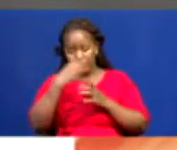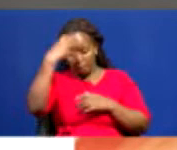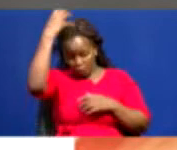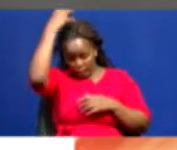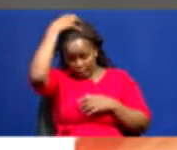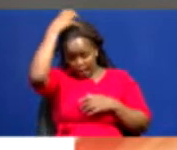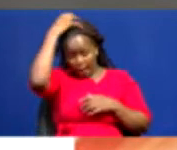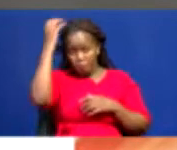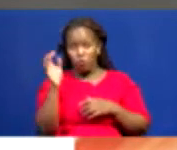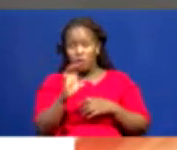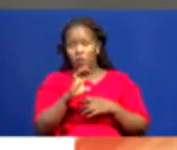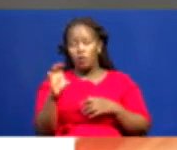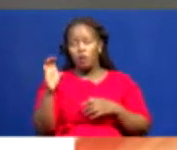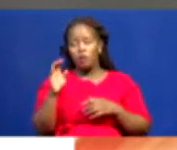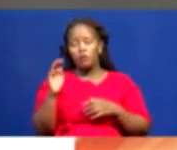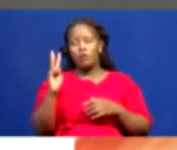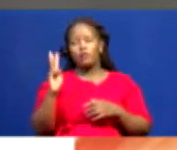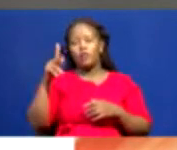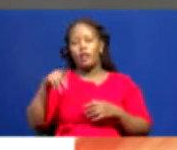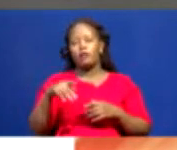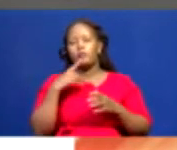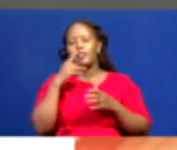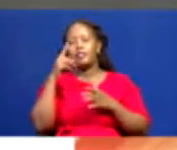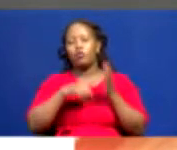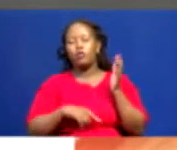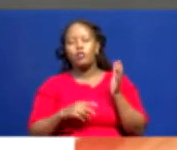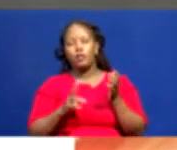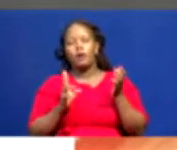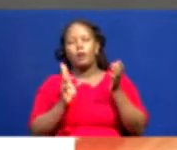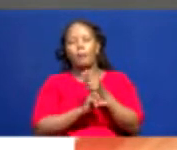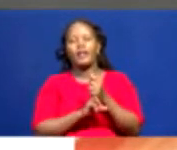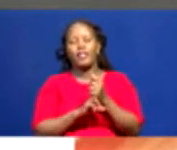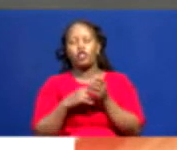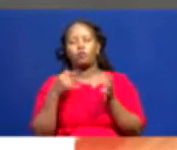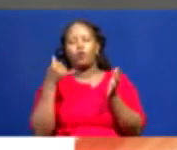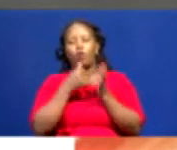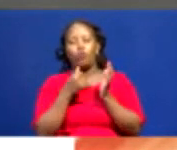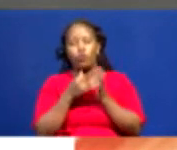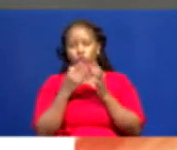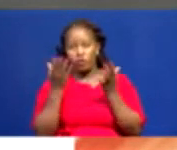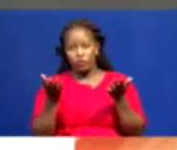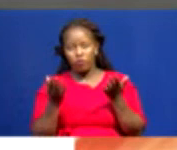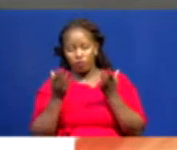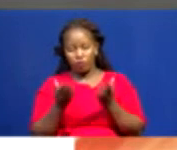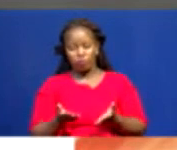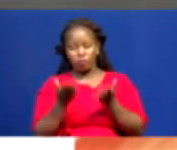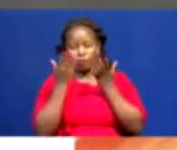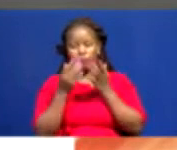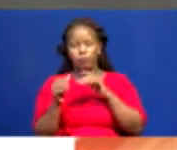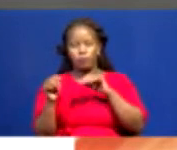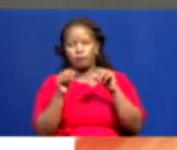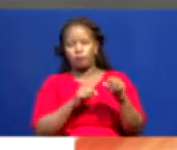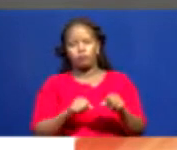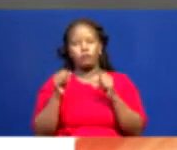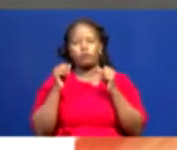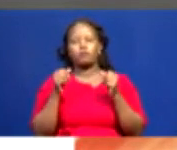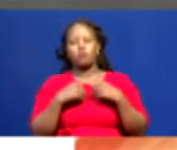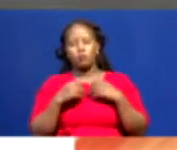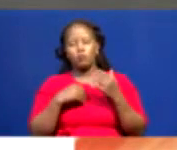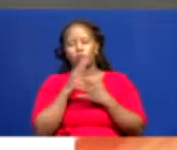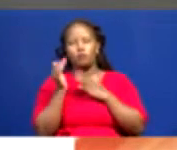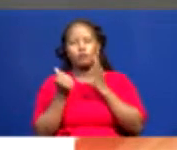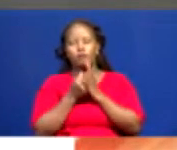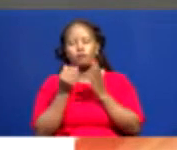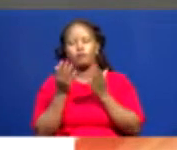of Parliament Ruweida Mohammed says the partnership will involve marketing and promotion strategies to move the needle of the